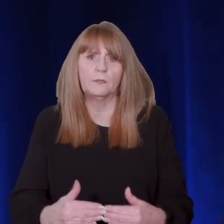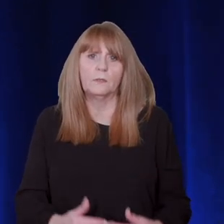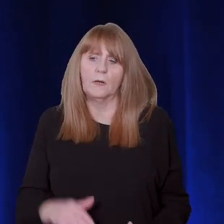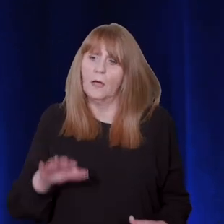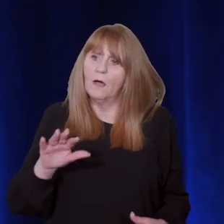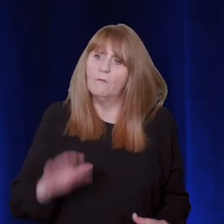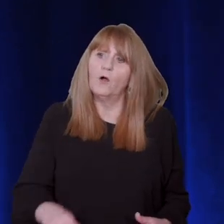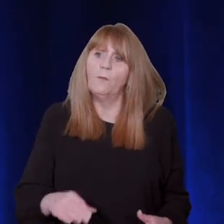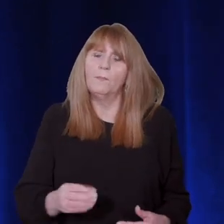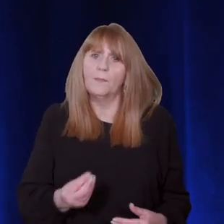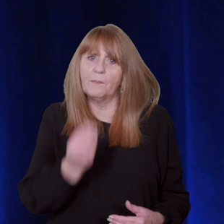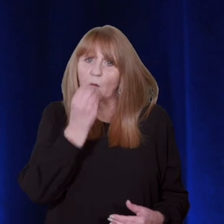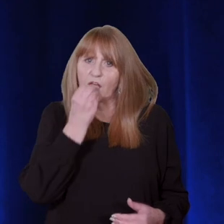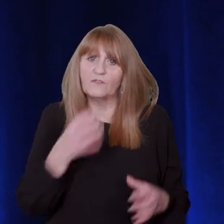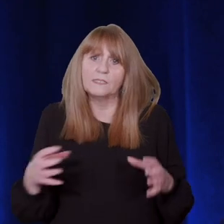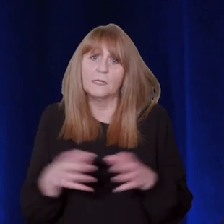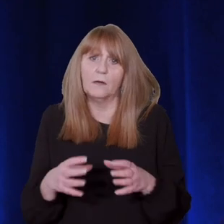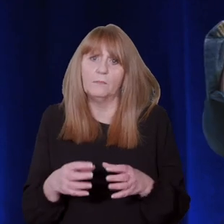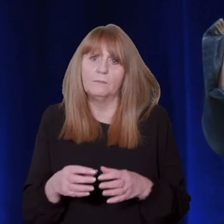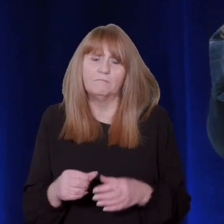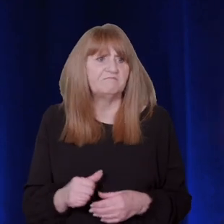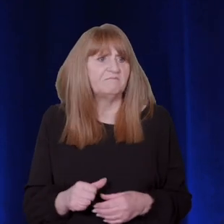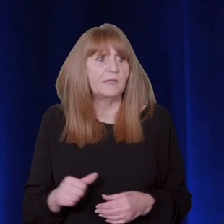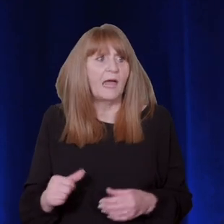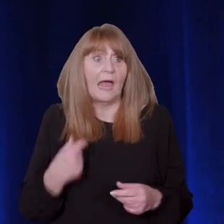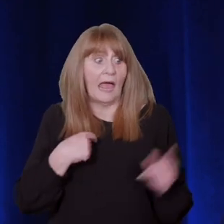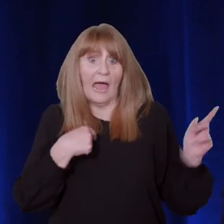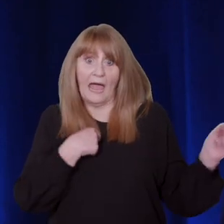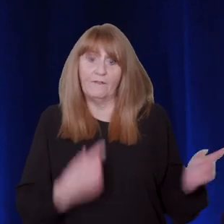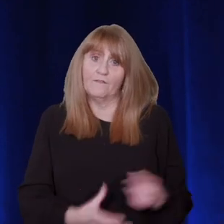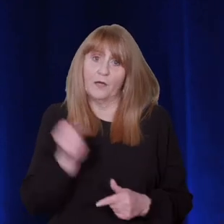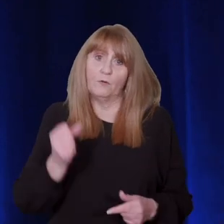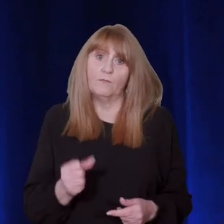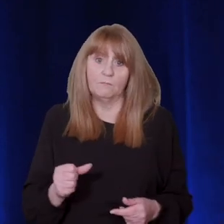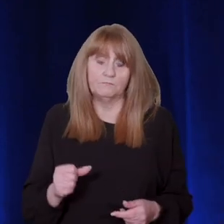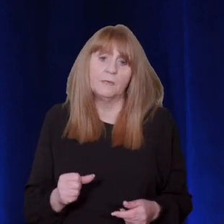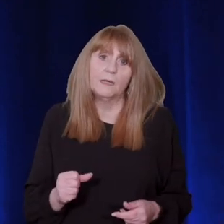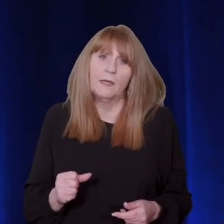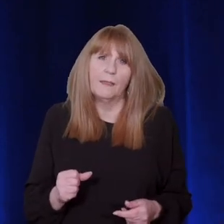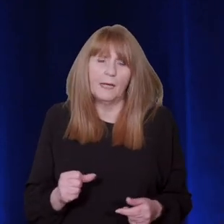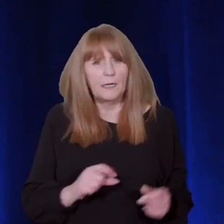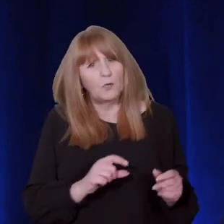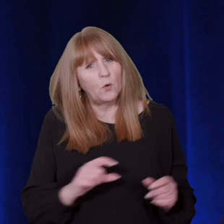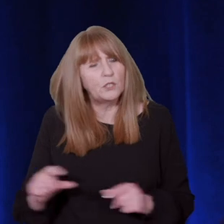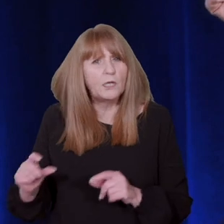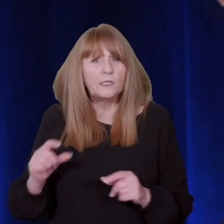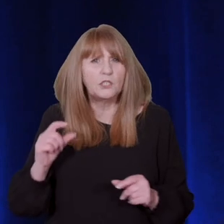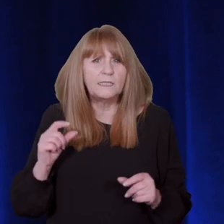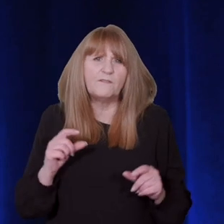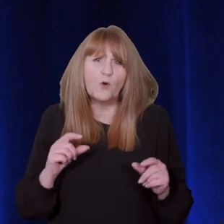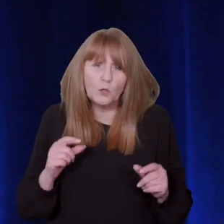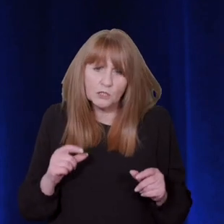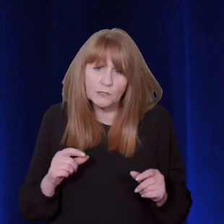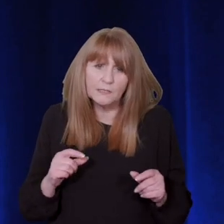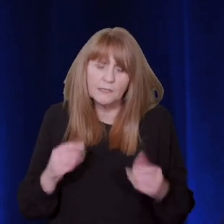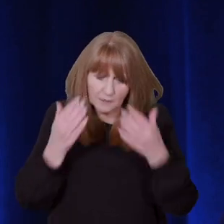of 6 months, absolutely continual, conscientious devotion, sharing it in college.